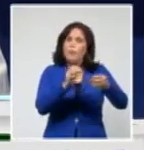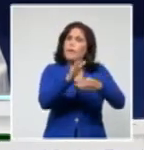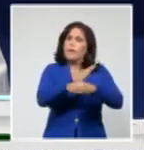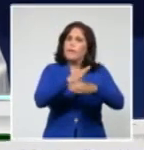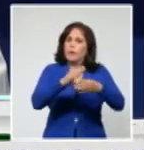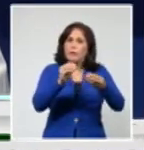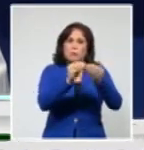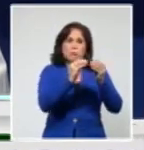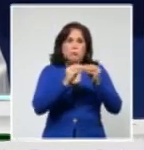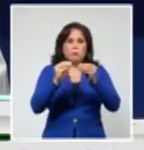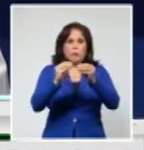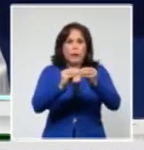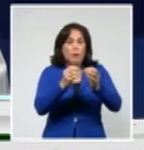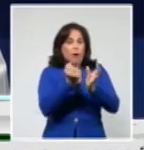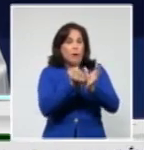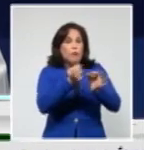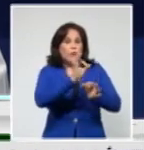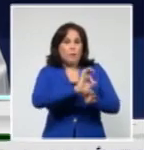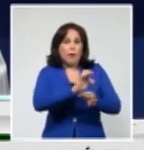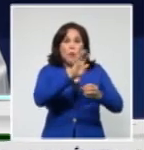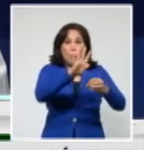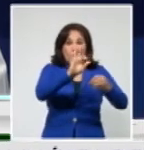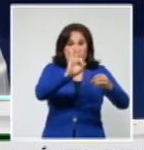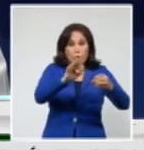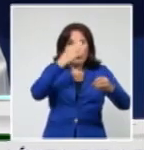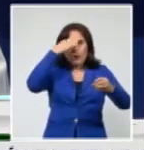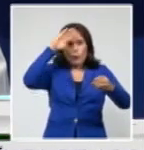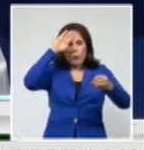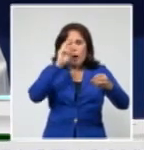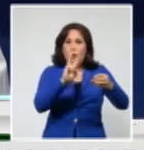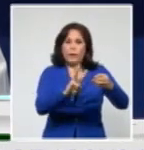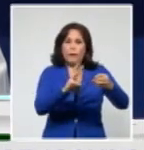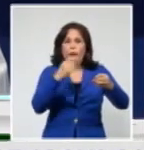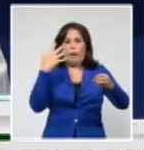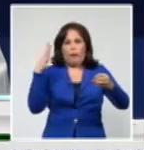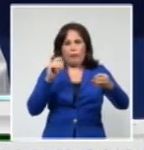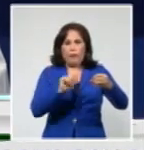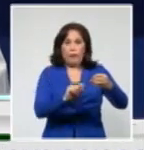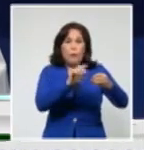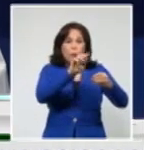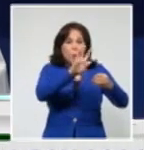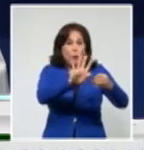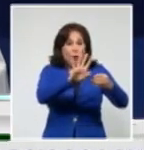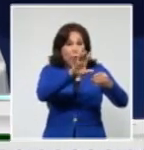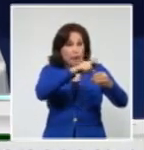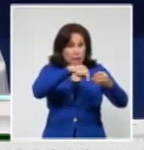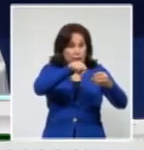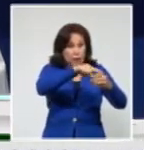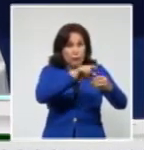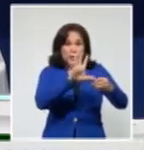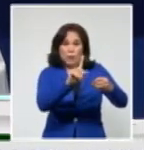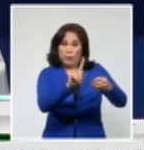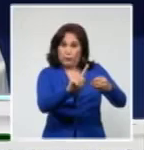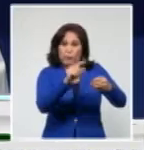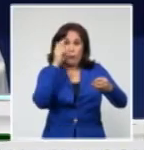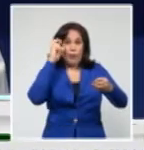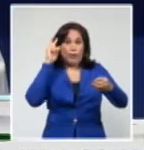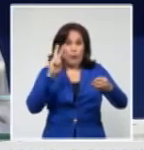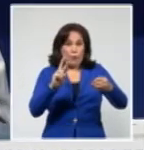45 or 88.2% of the 51 positive cases yesterday are confirmed case